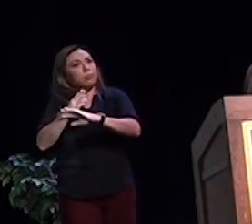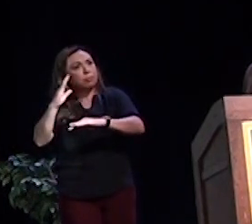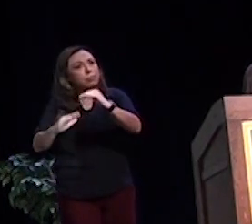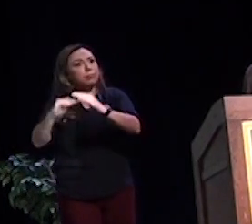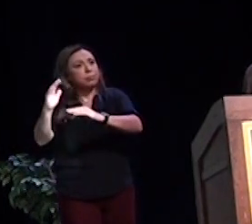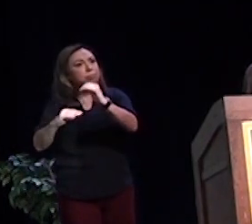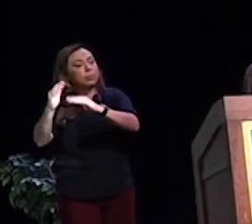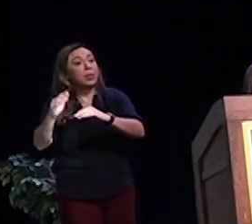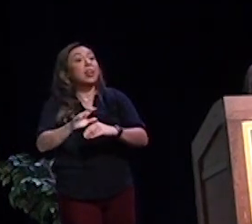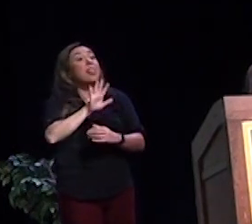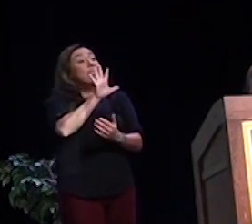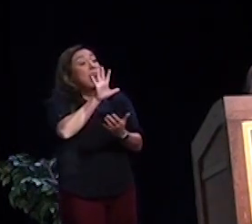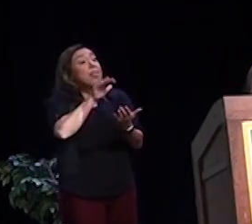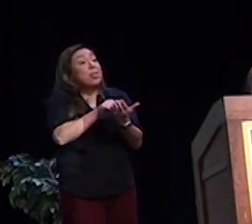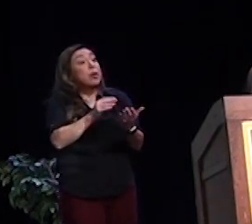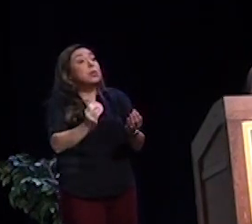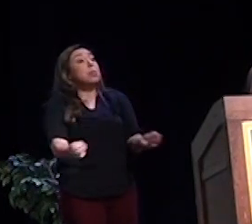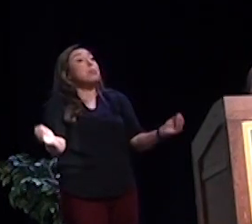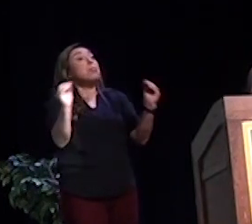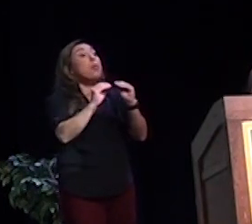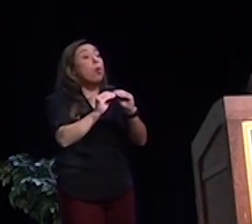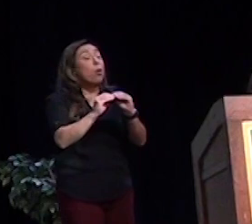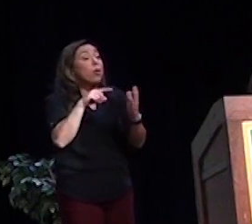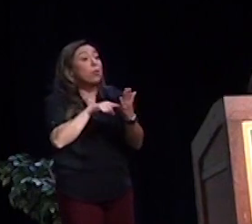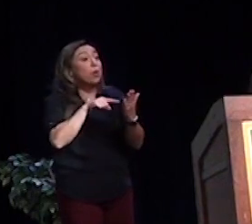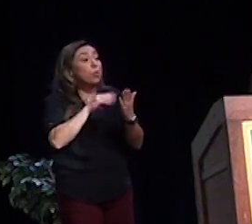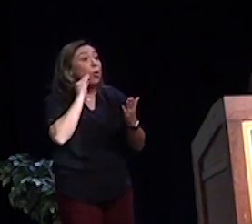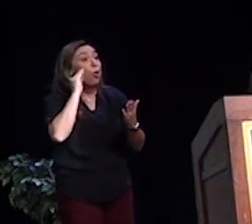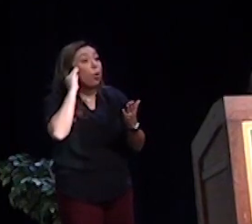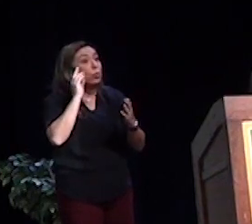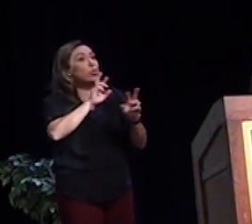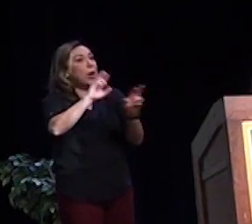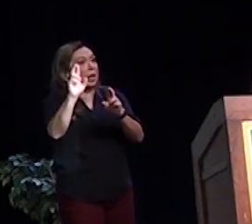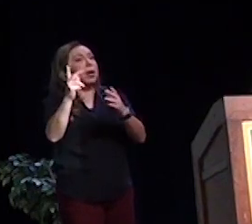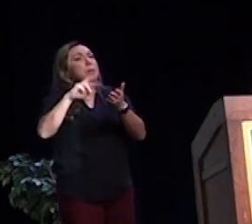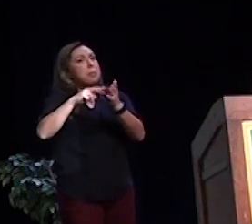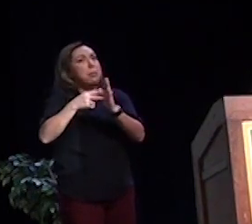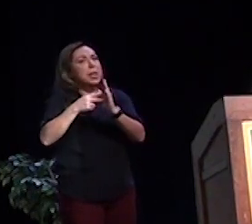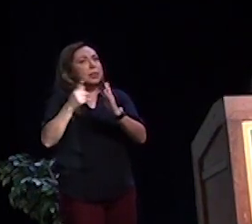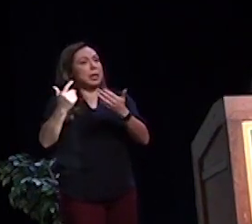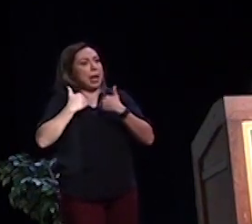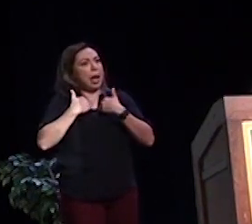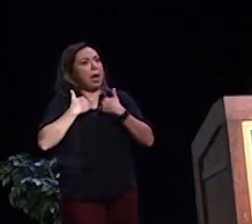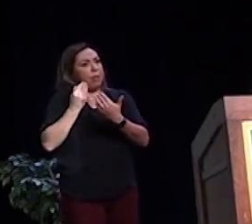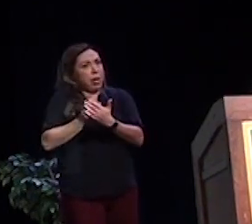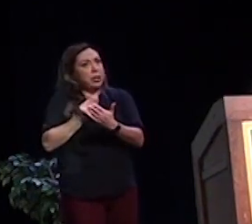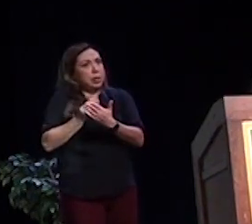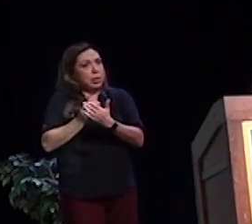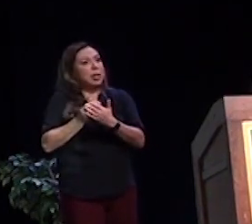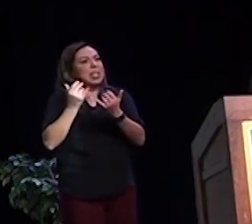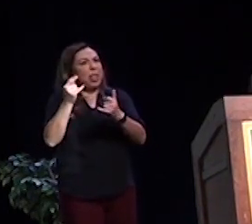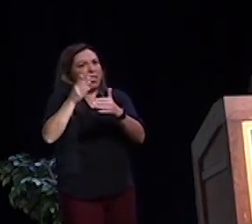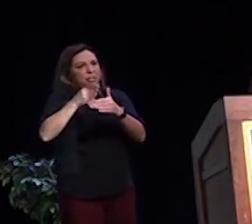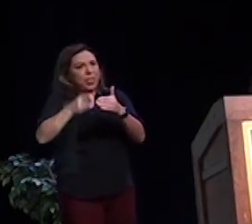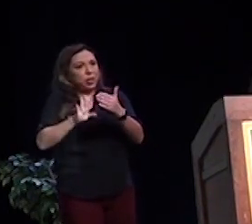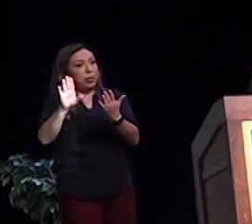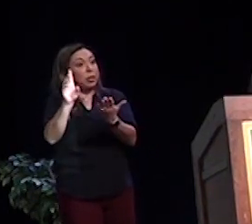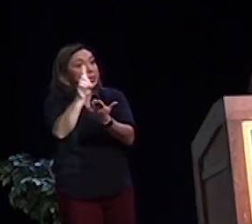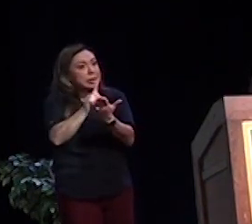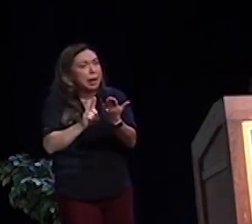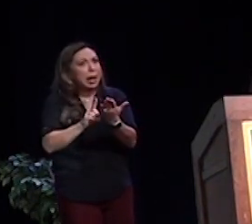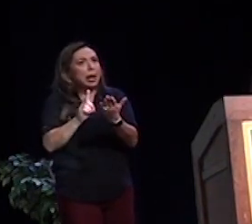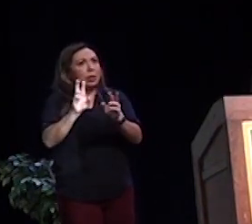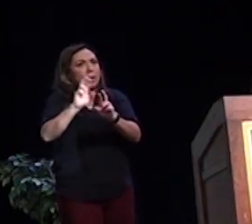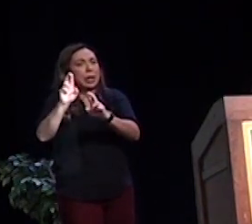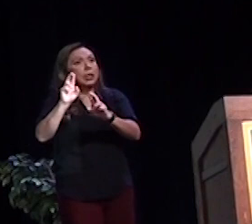almost 5,000 more affordable homes that are in our pipeline. It means they have funding and they're finishing design,